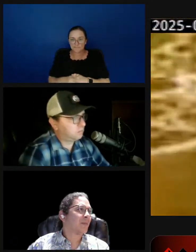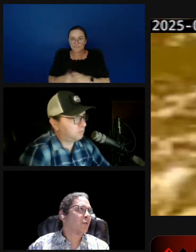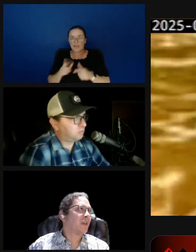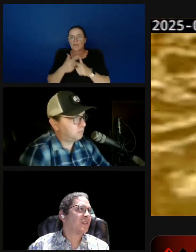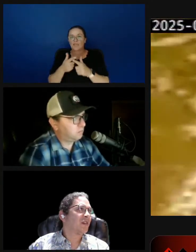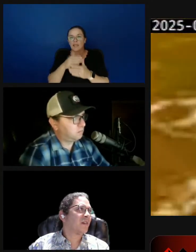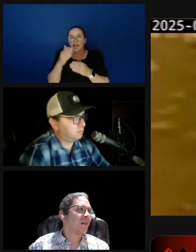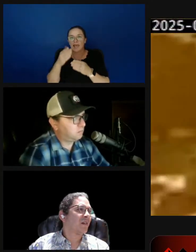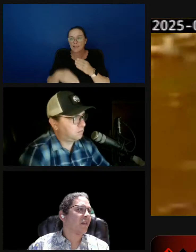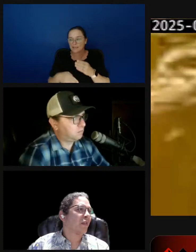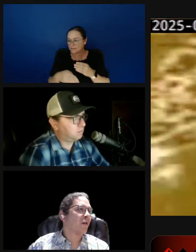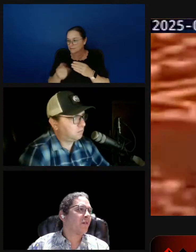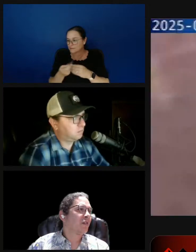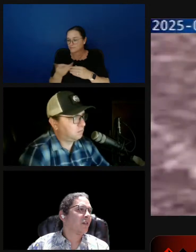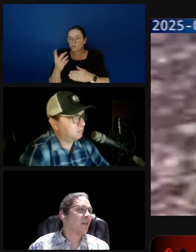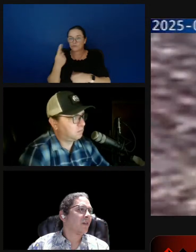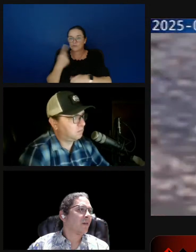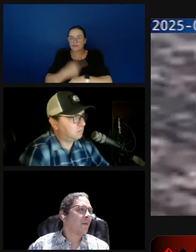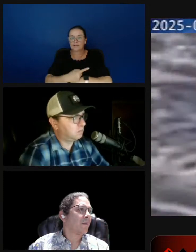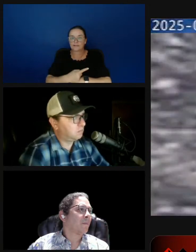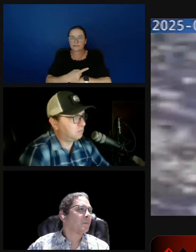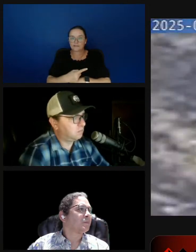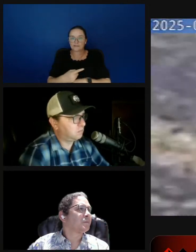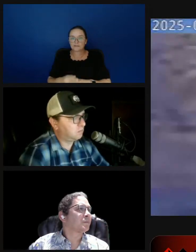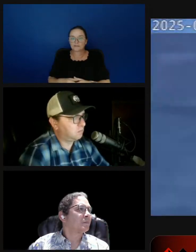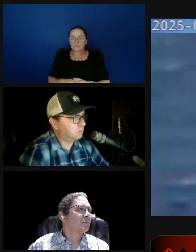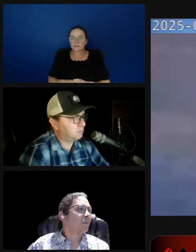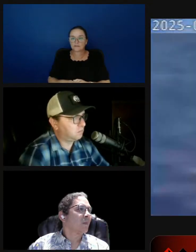end in a couple of days here on the 3rd.